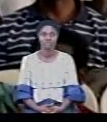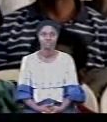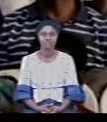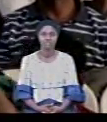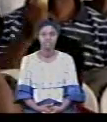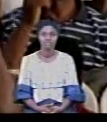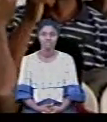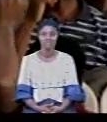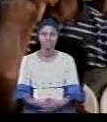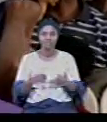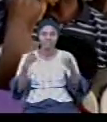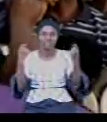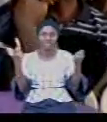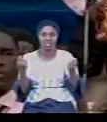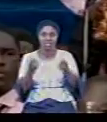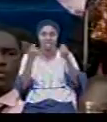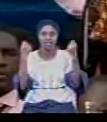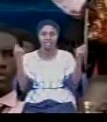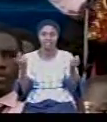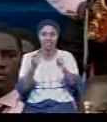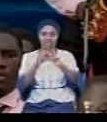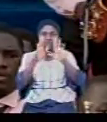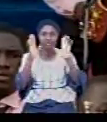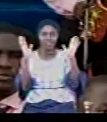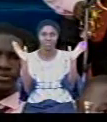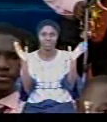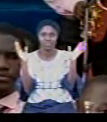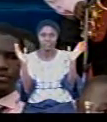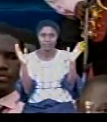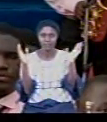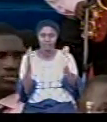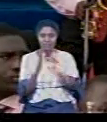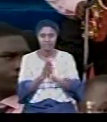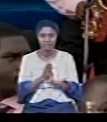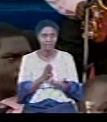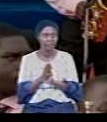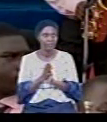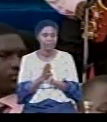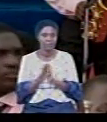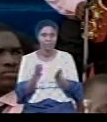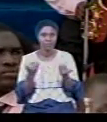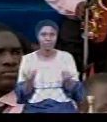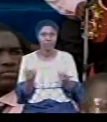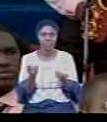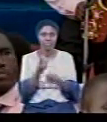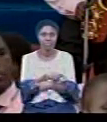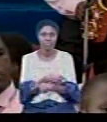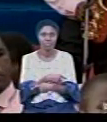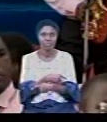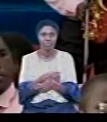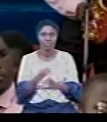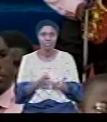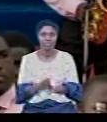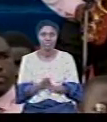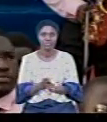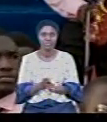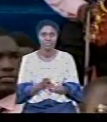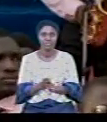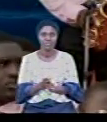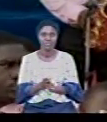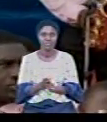I said hallelujah. Amen. Today is day 3 of our global